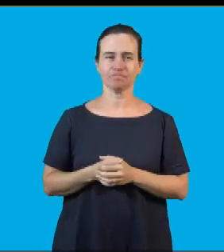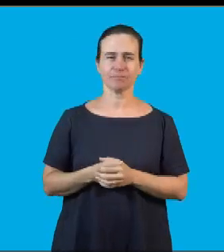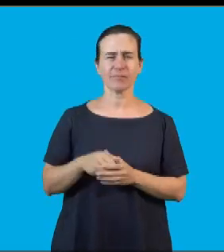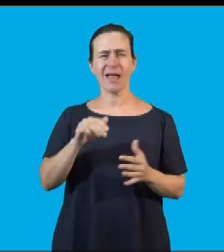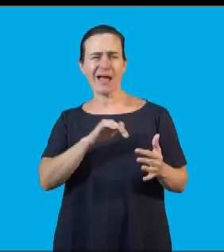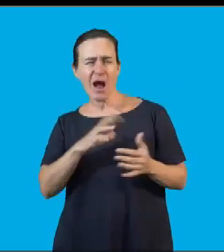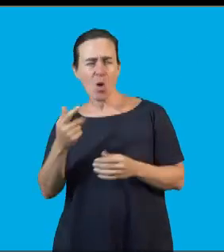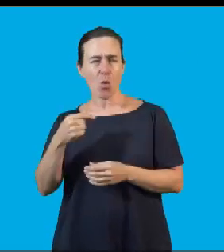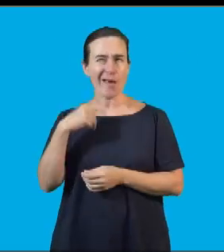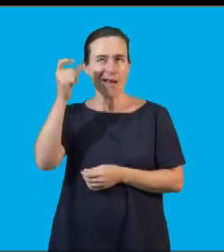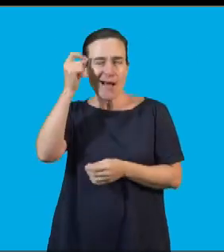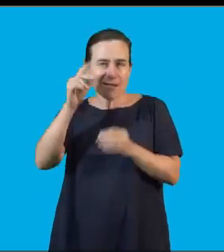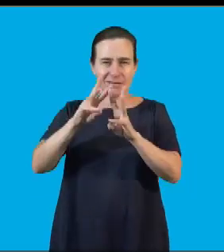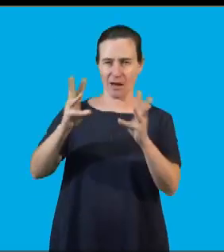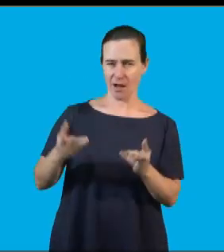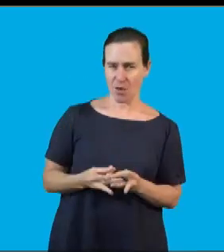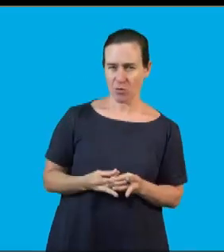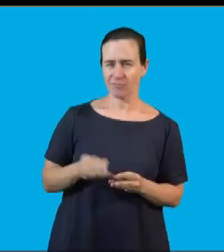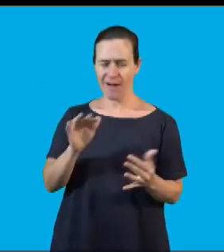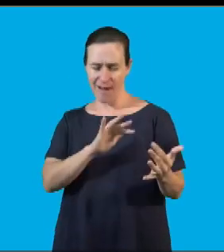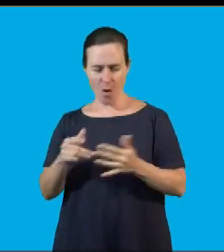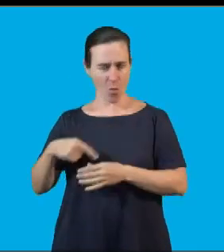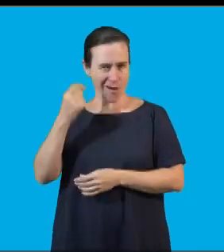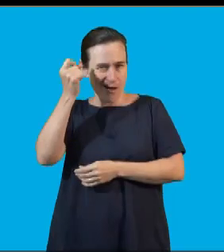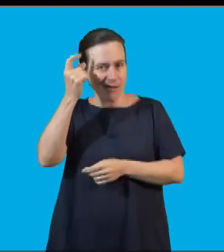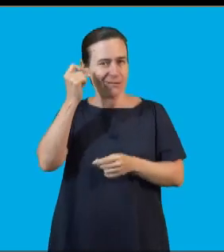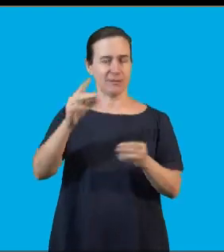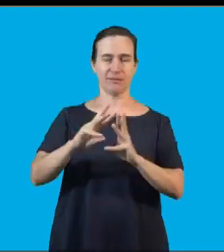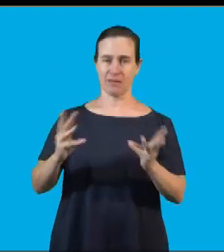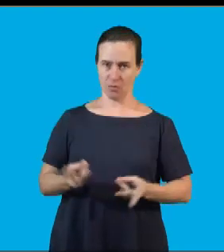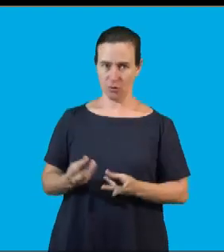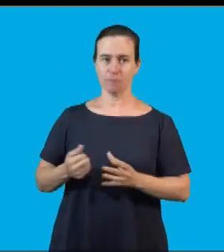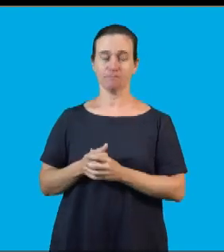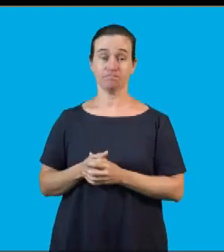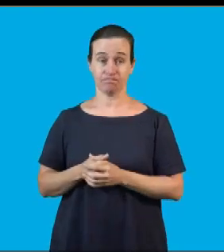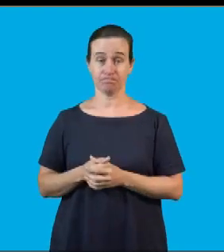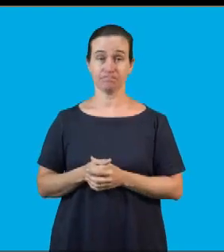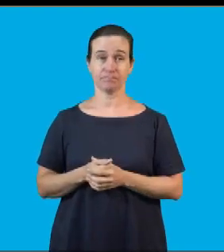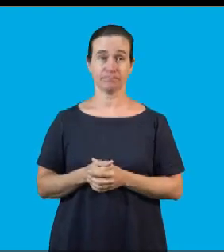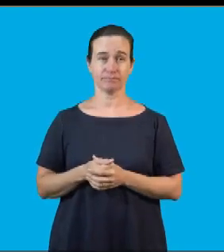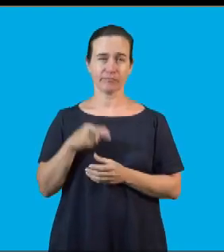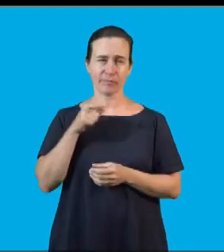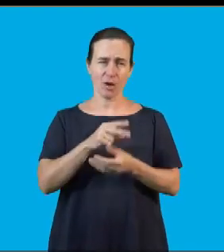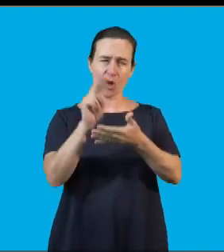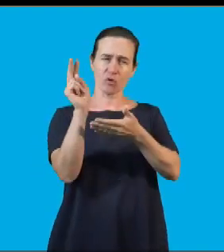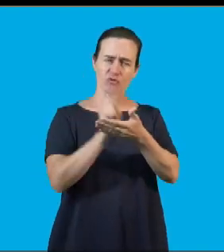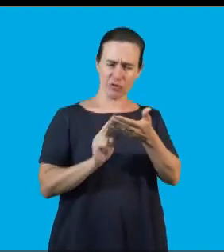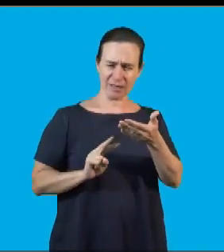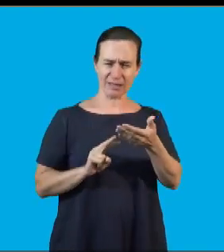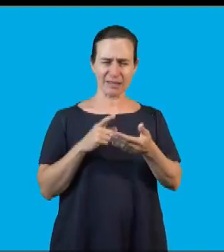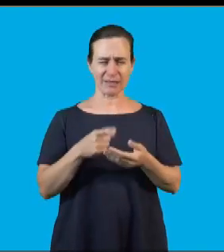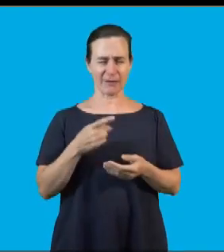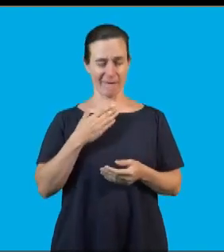the way we take in the world and perhaps also how we understand it. Reading instinctively